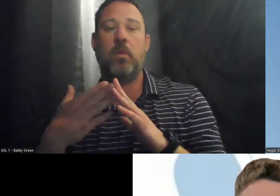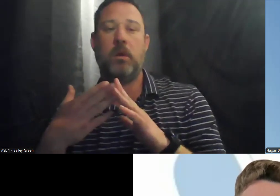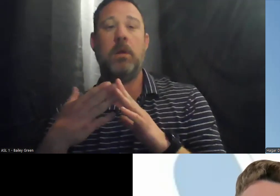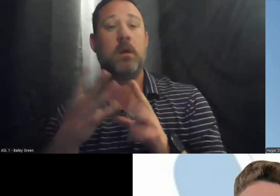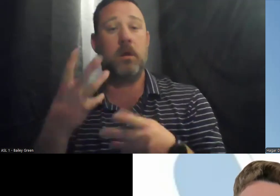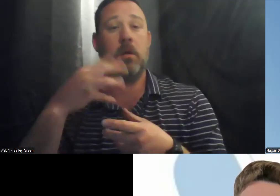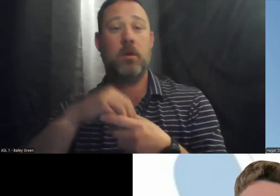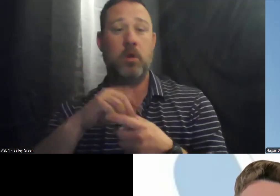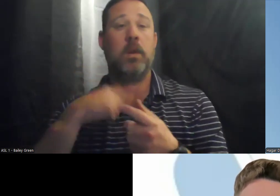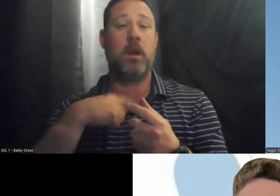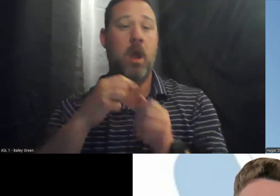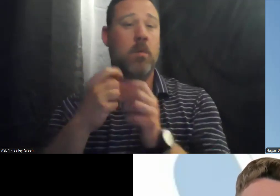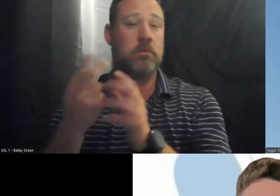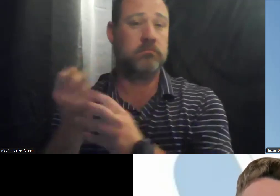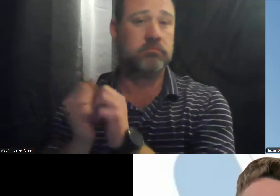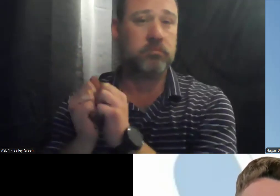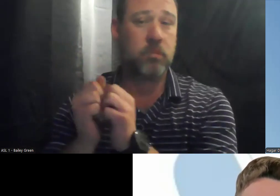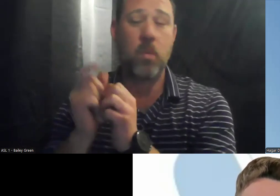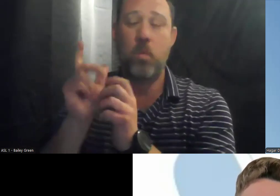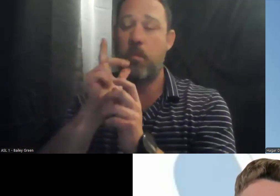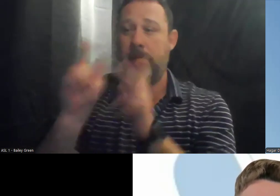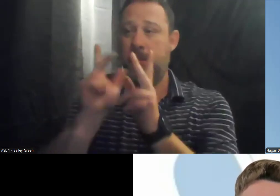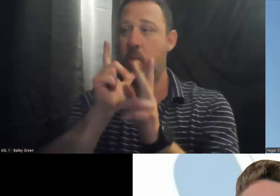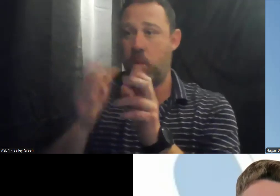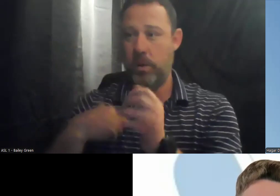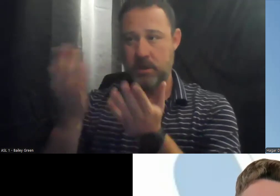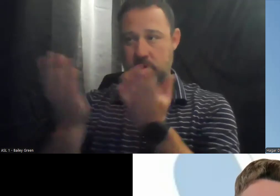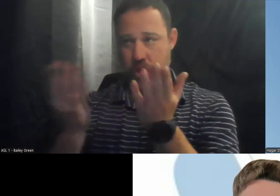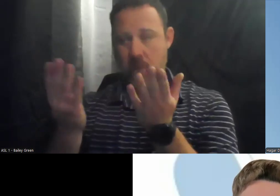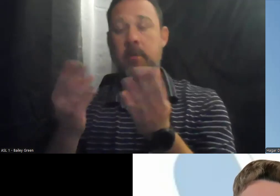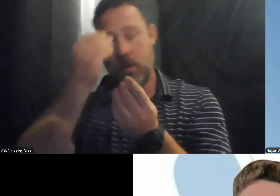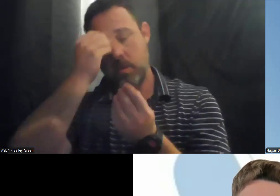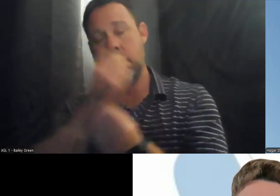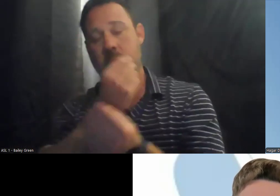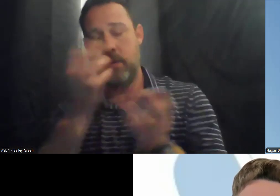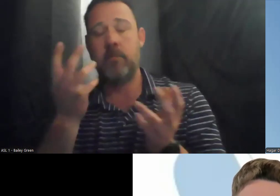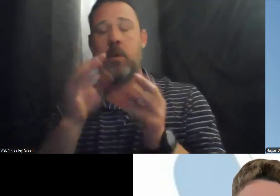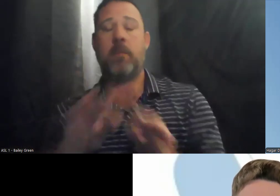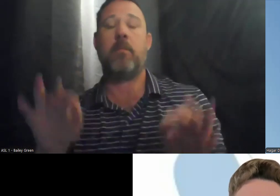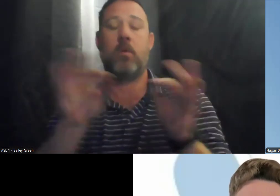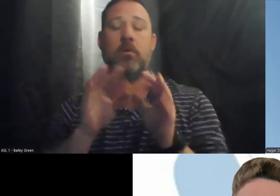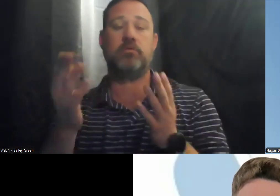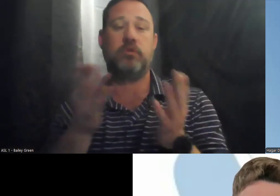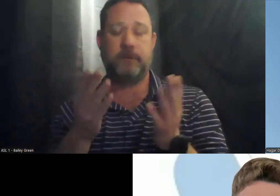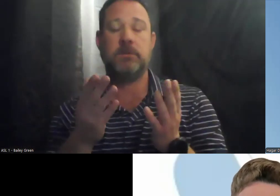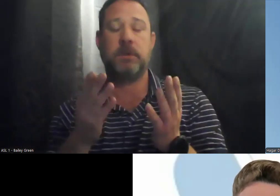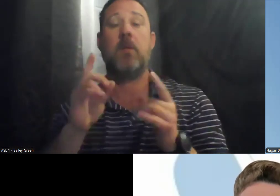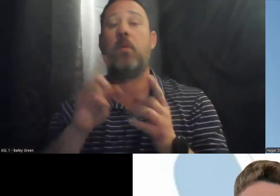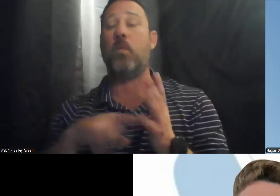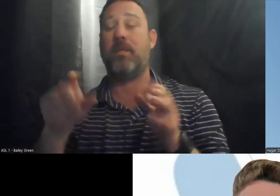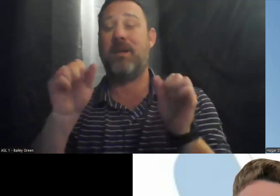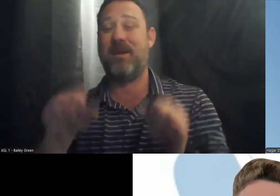our constituents that we serve, to let them know how important these services are and what they can